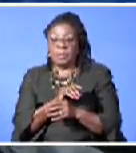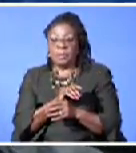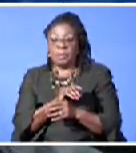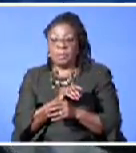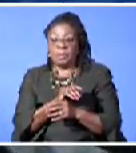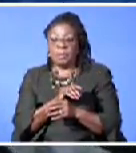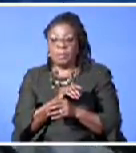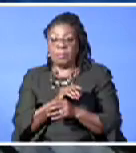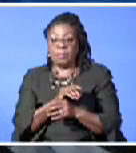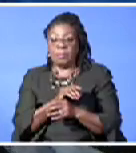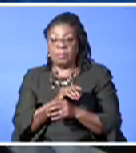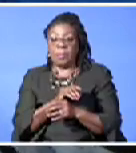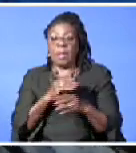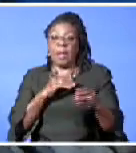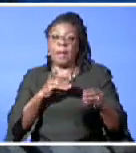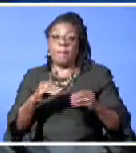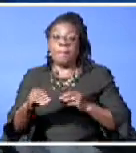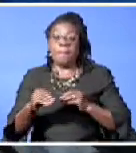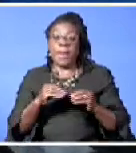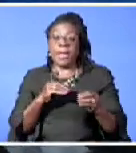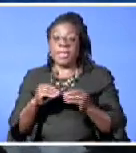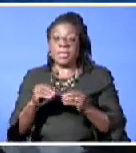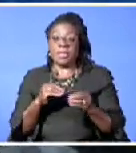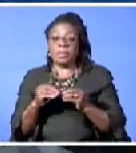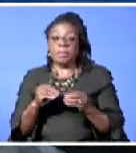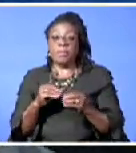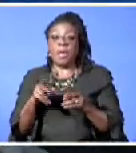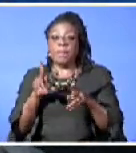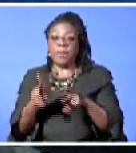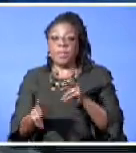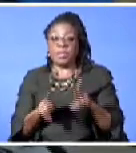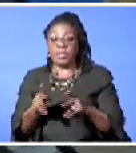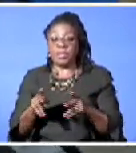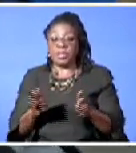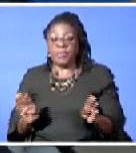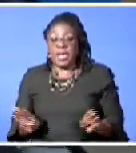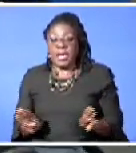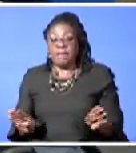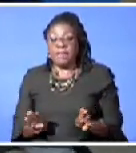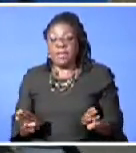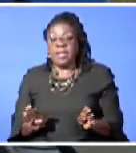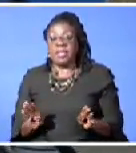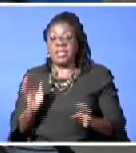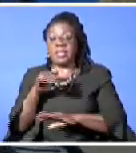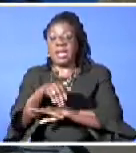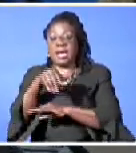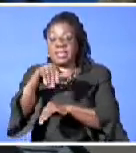and managing person's behavior. Just last night,